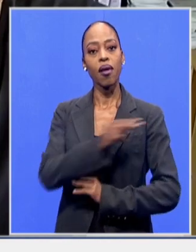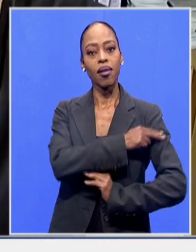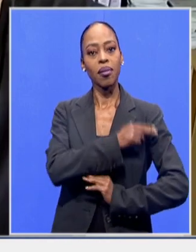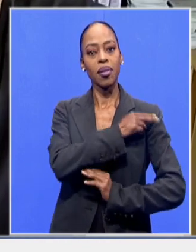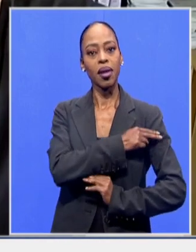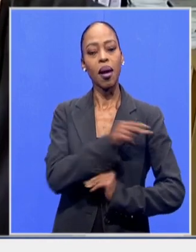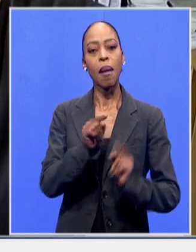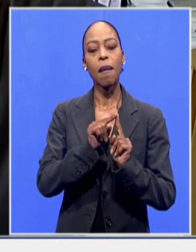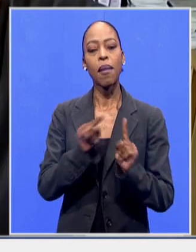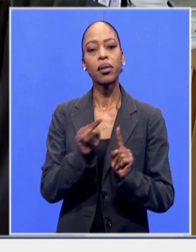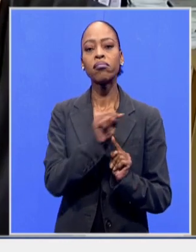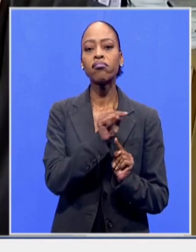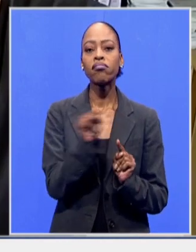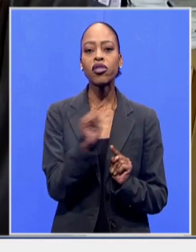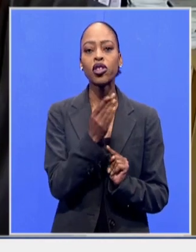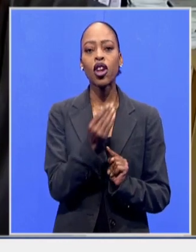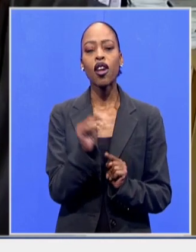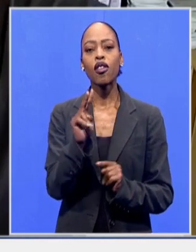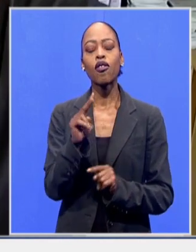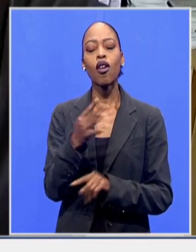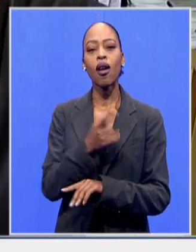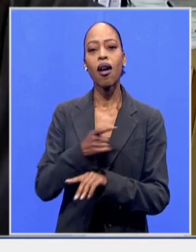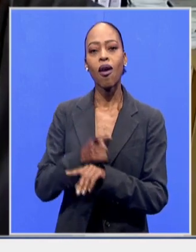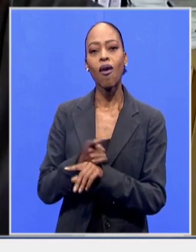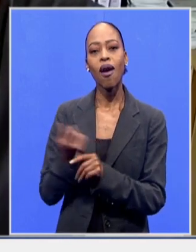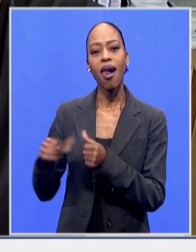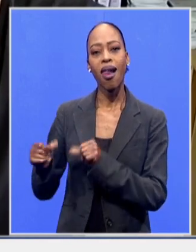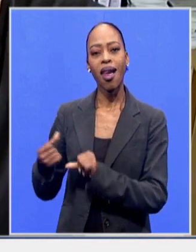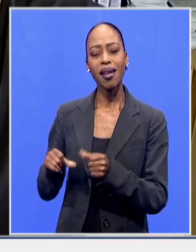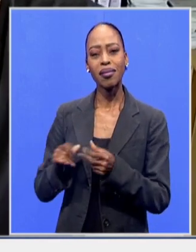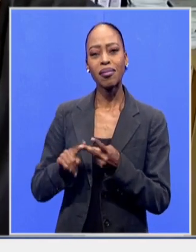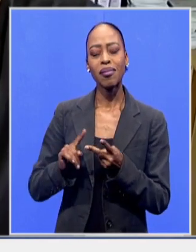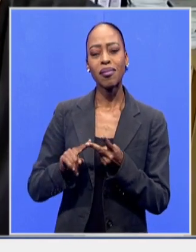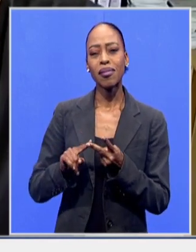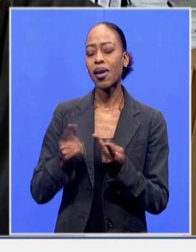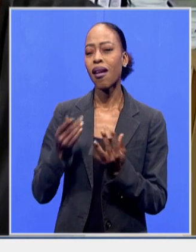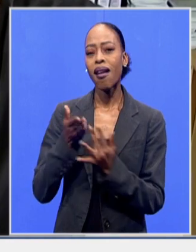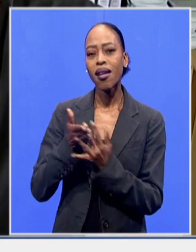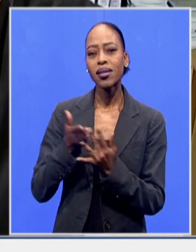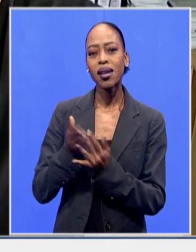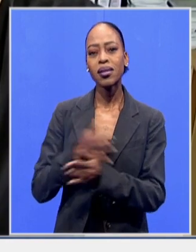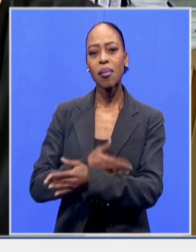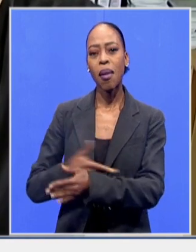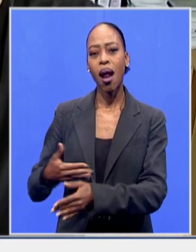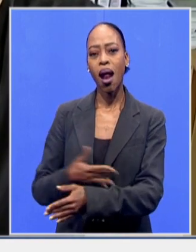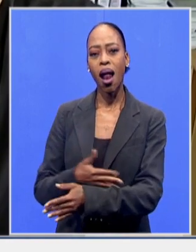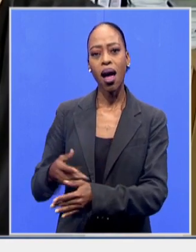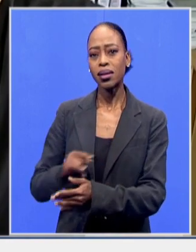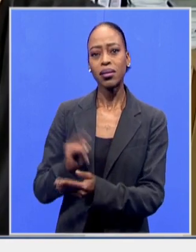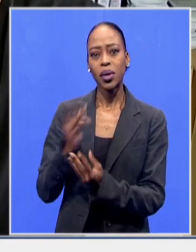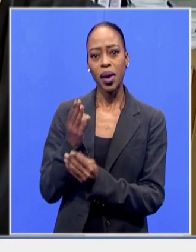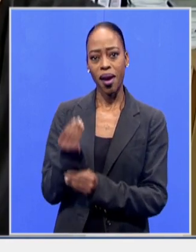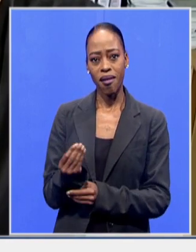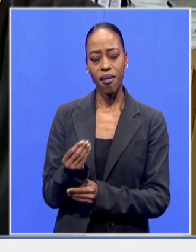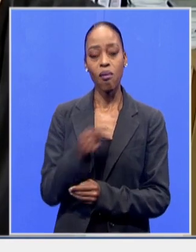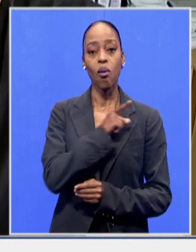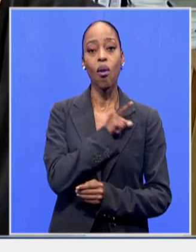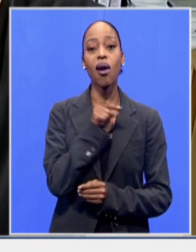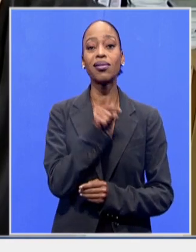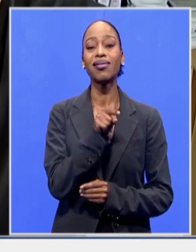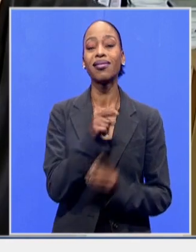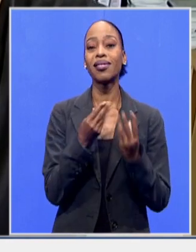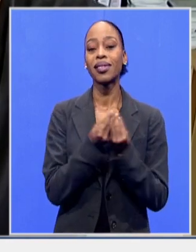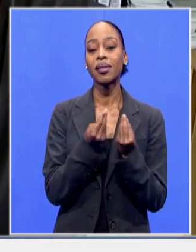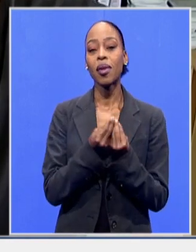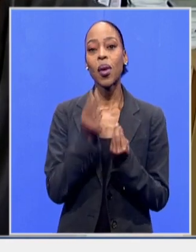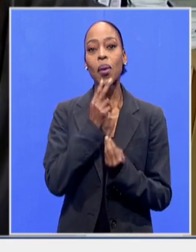simply don't have 24-hour labs? I mean, blood banks, that is incredibly concerning, that this is something that